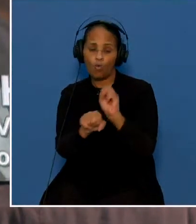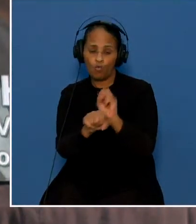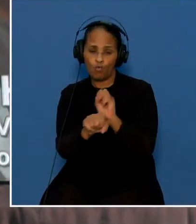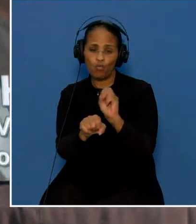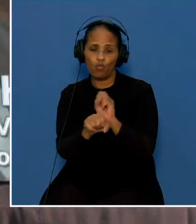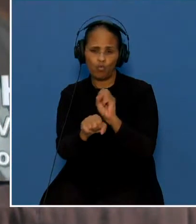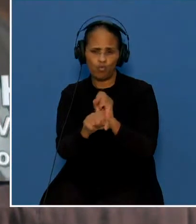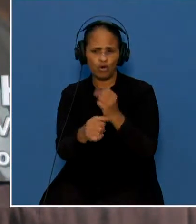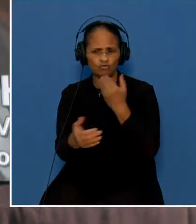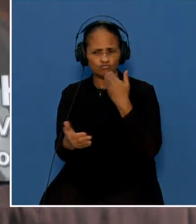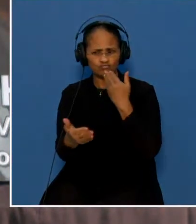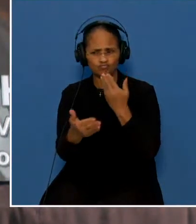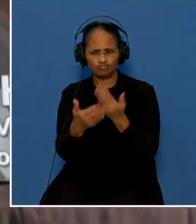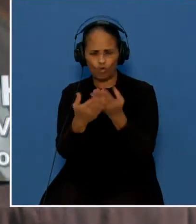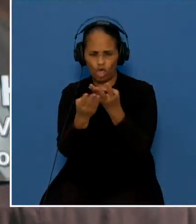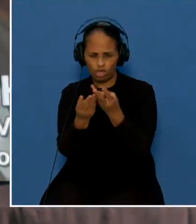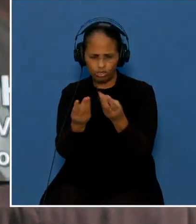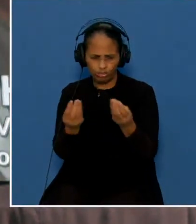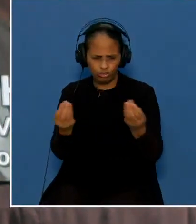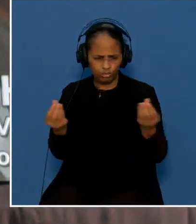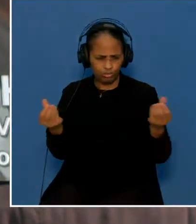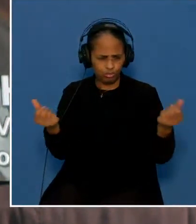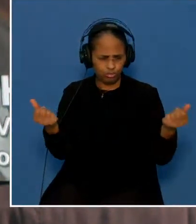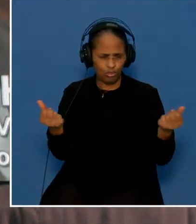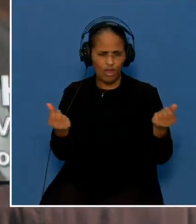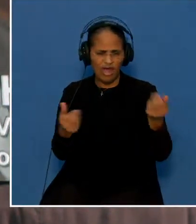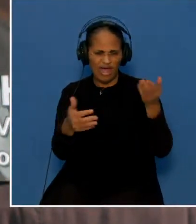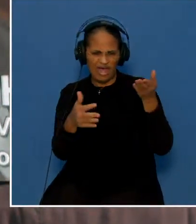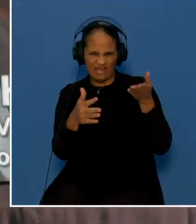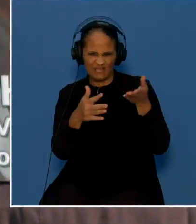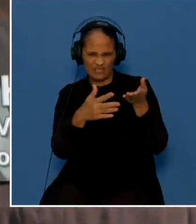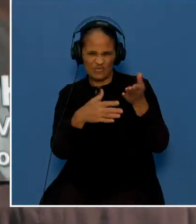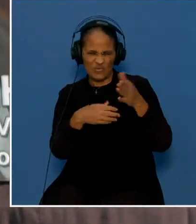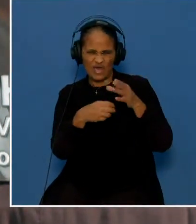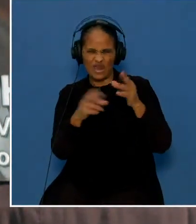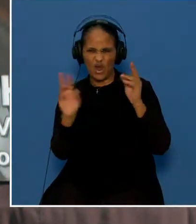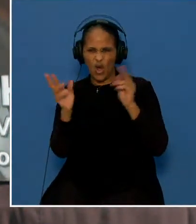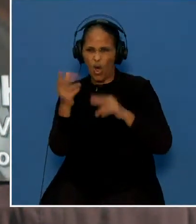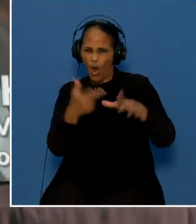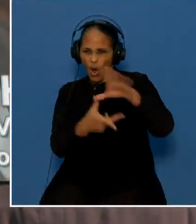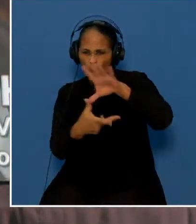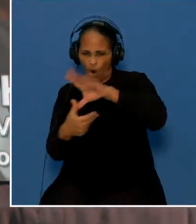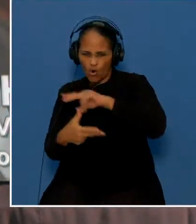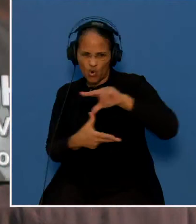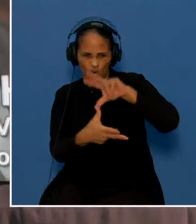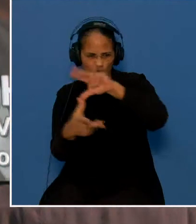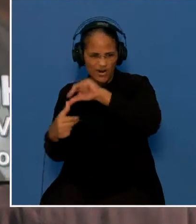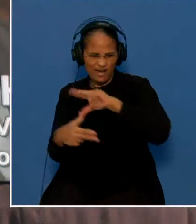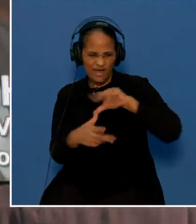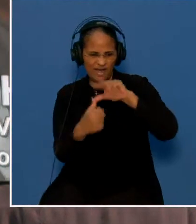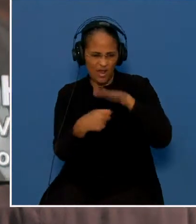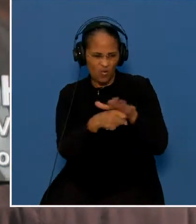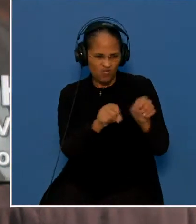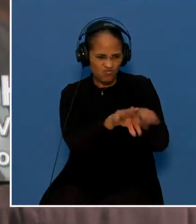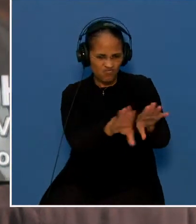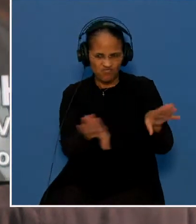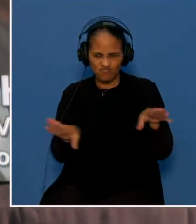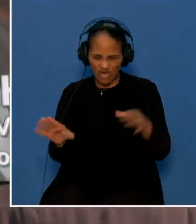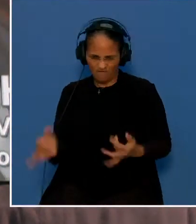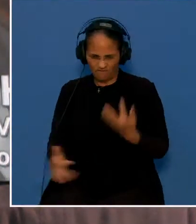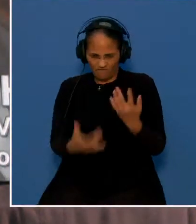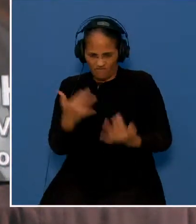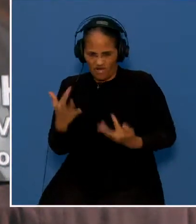seamlessly. Through a pandemic, through hurricanes, through back-to-back vehicle fires, and most recently